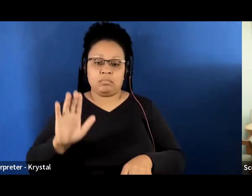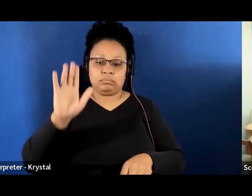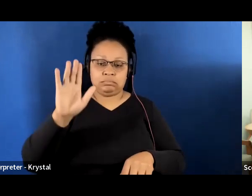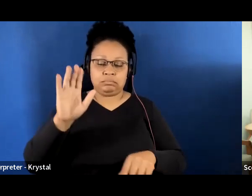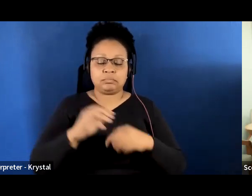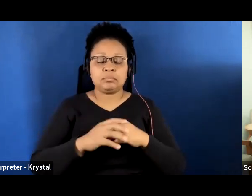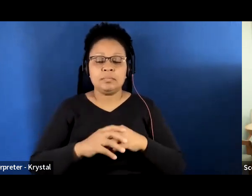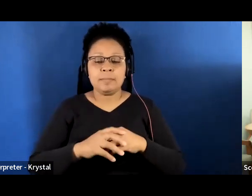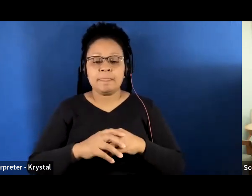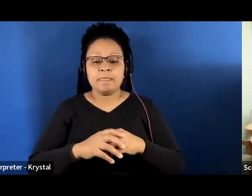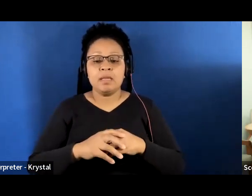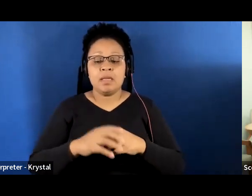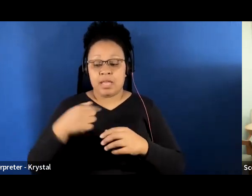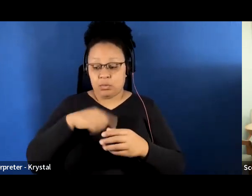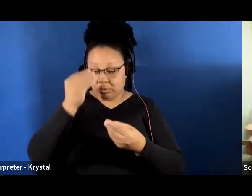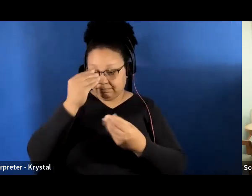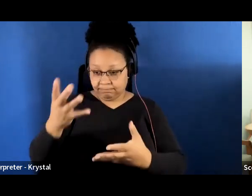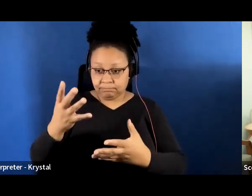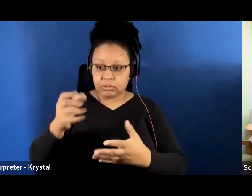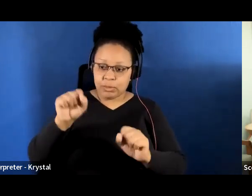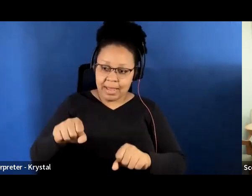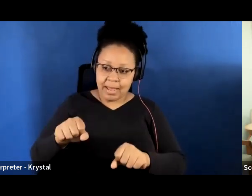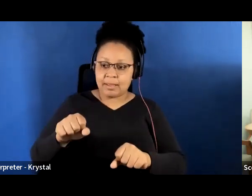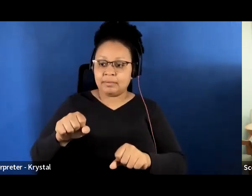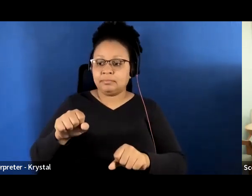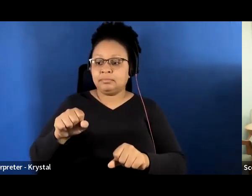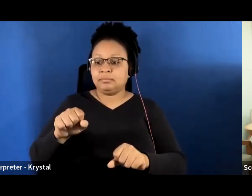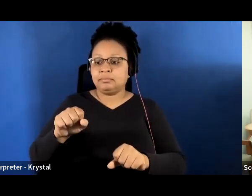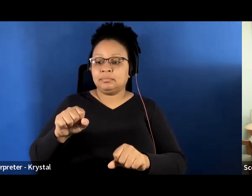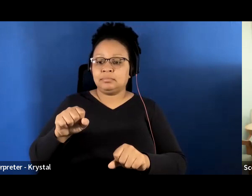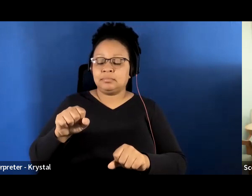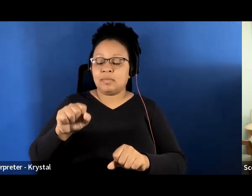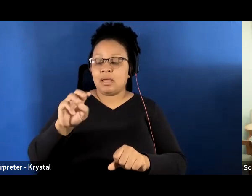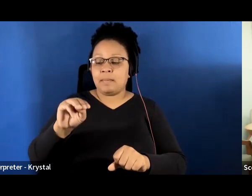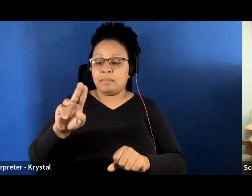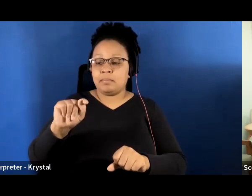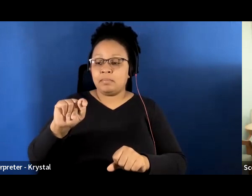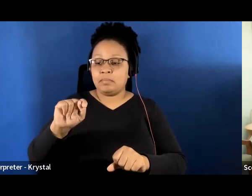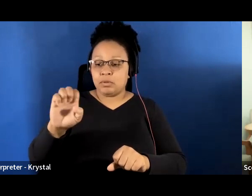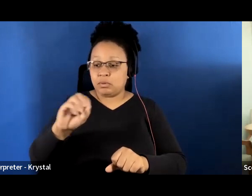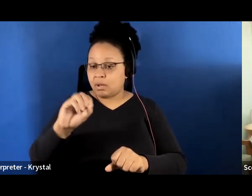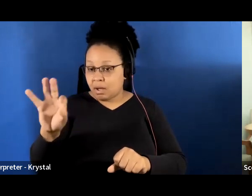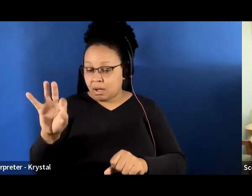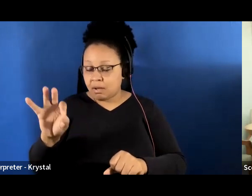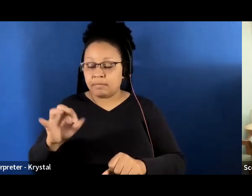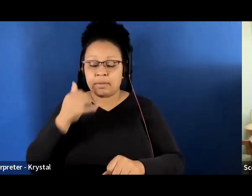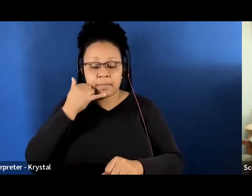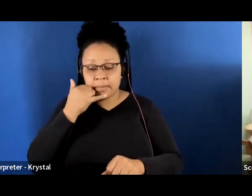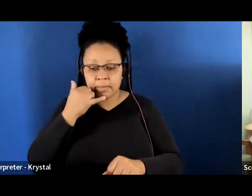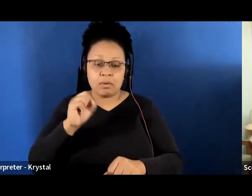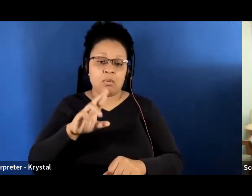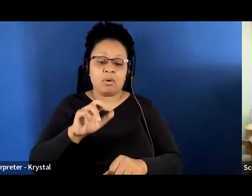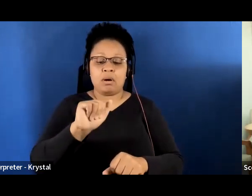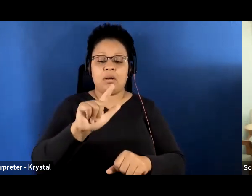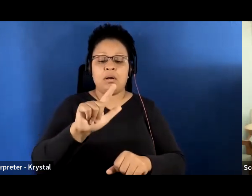We will then let you know when you can unmute. You can select the unmute option or Alt-A if